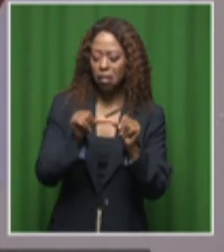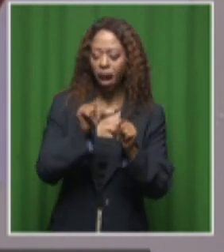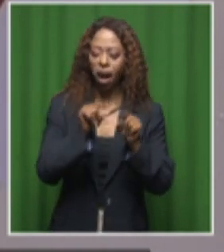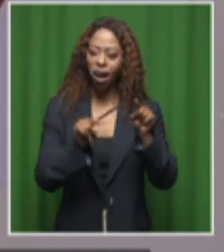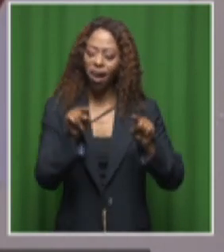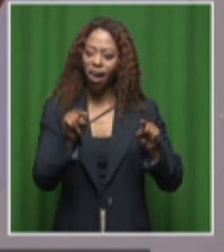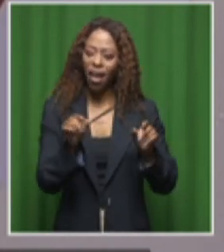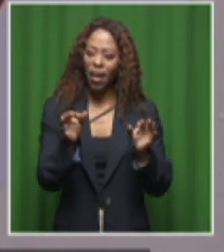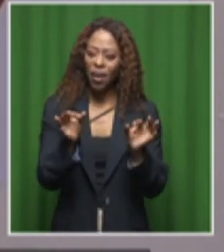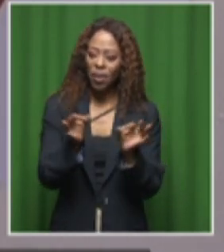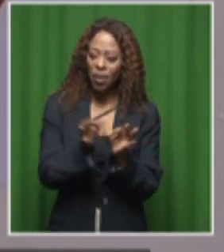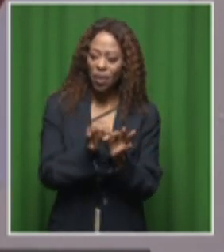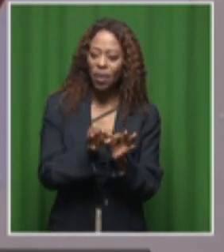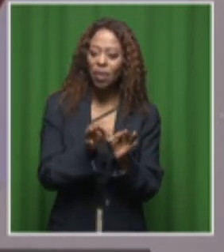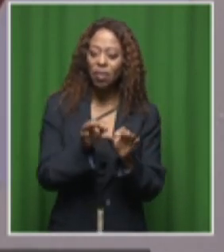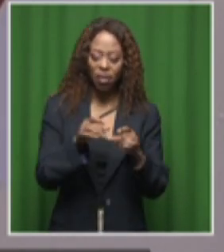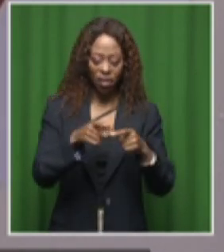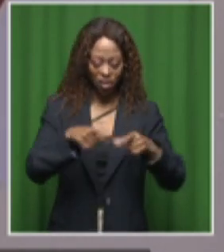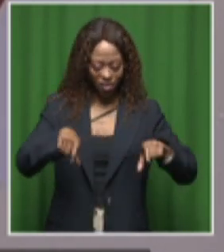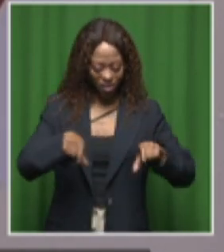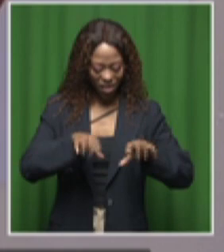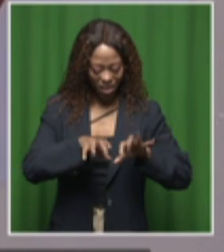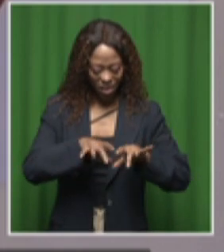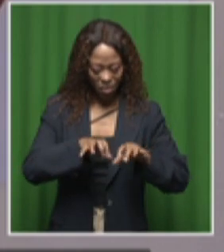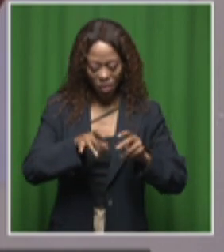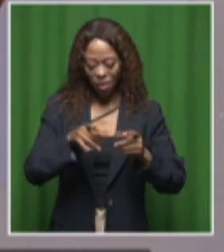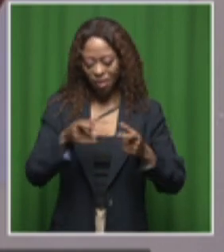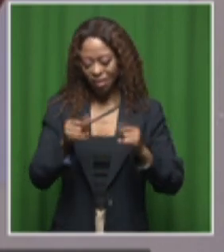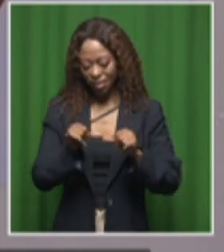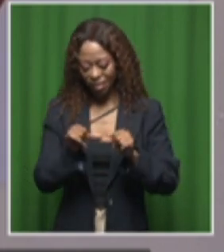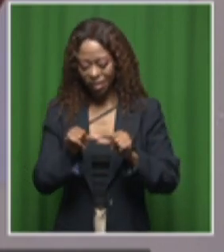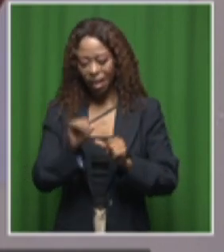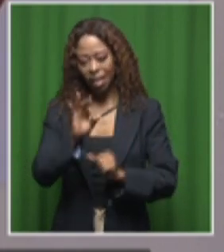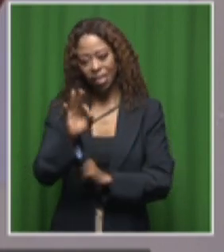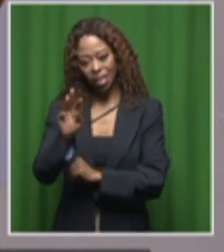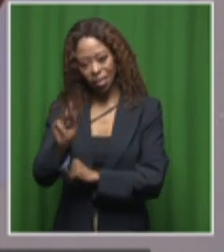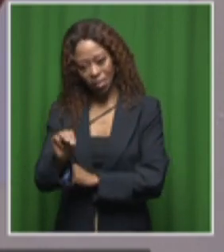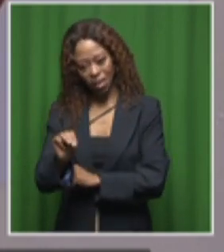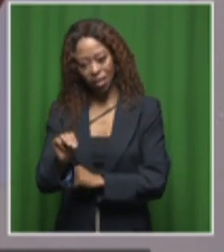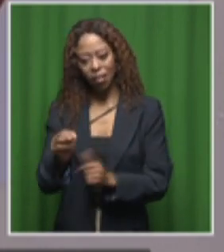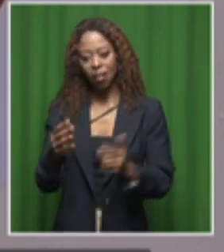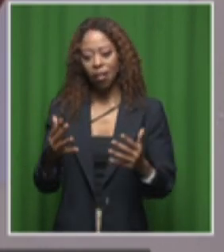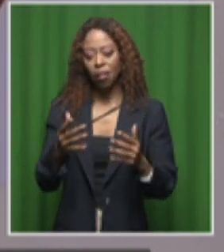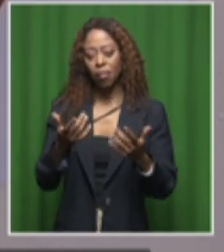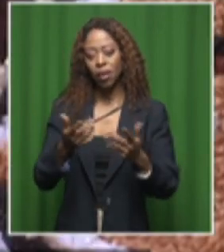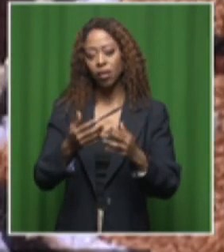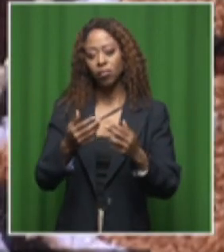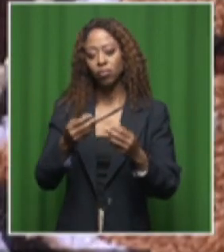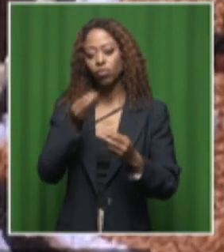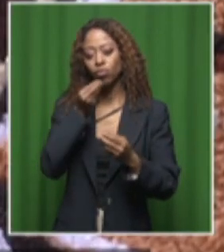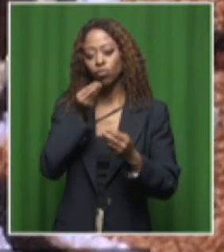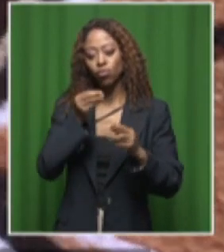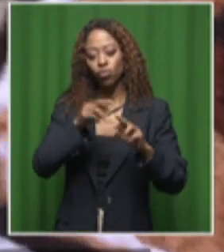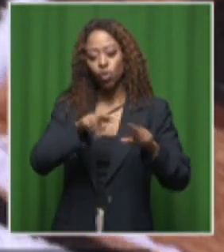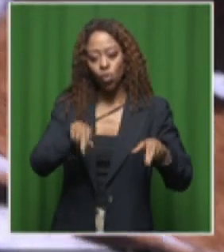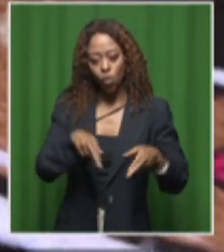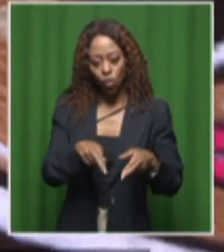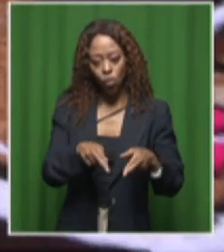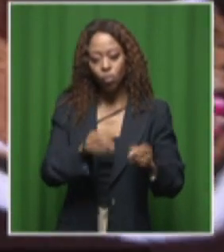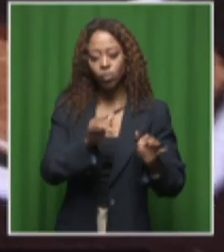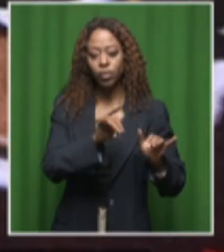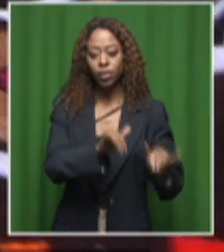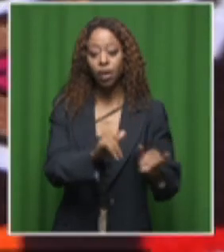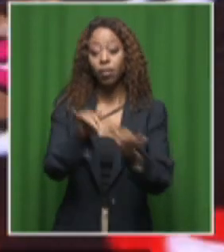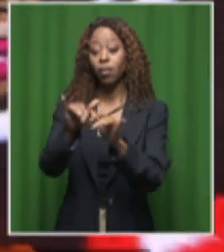as small as a keyboard-sized rug all the way to 3-meter rugs that can fit into your living room space. The